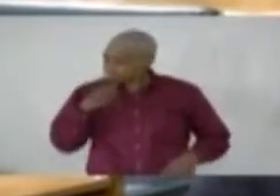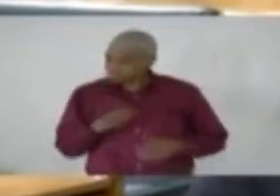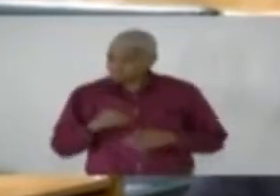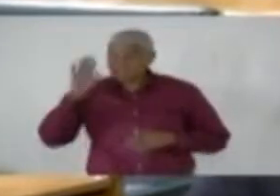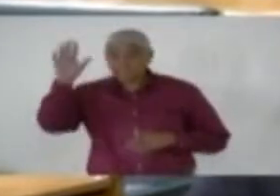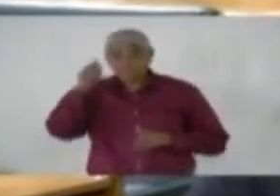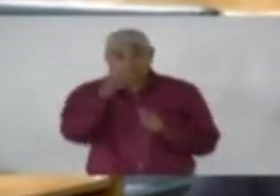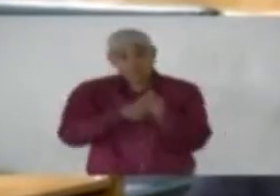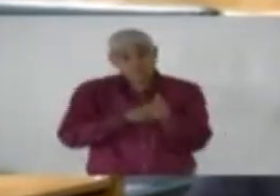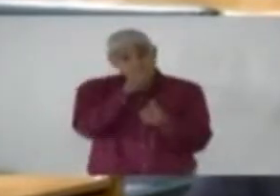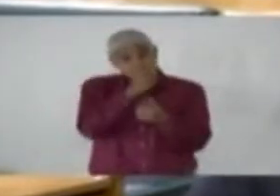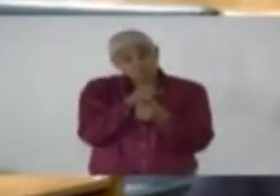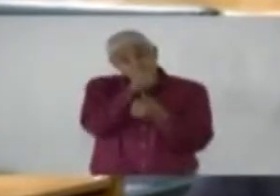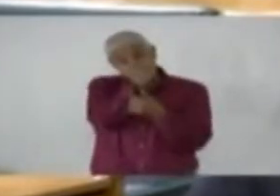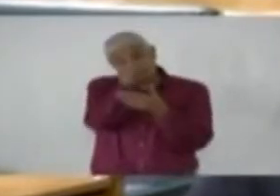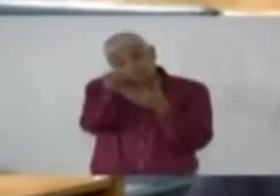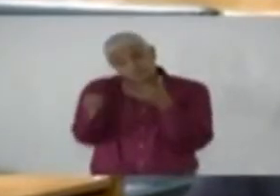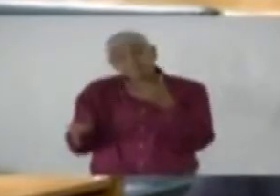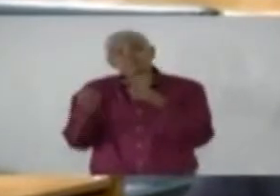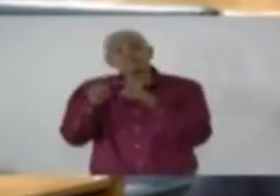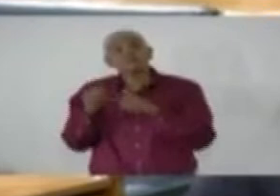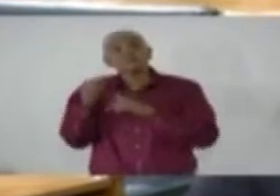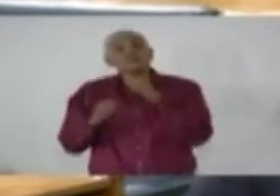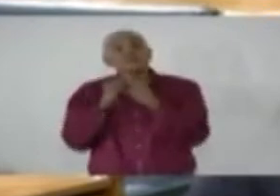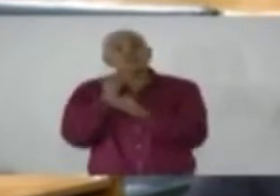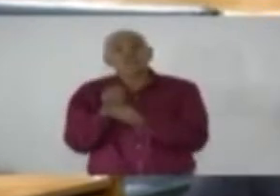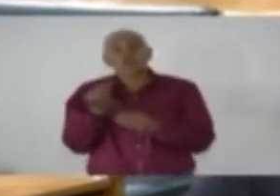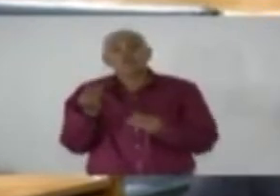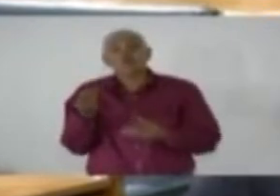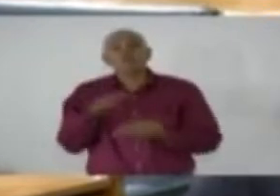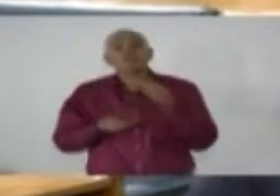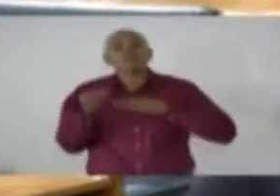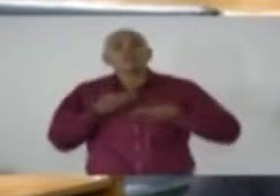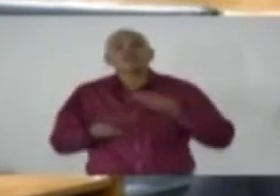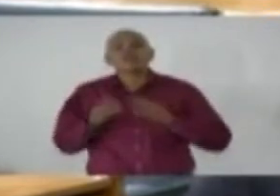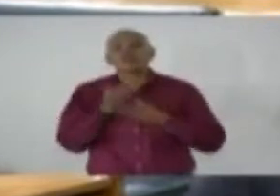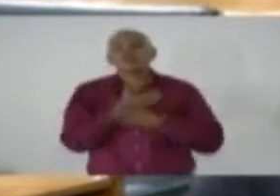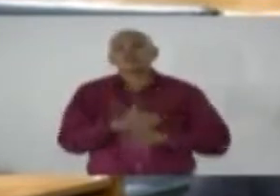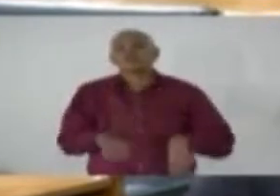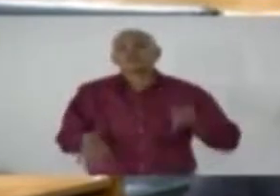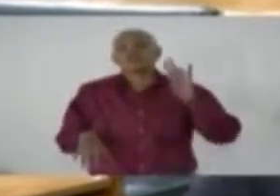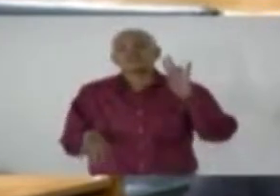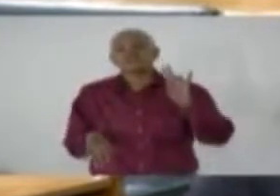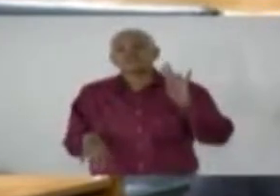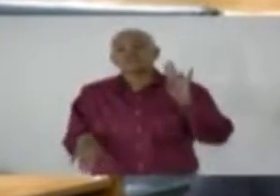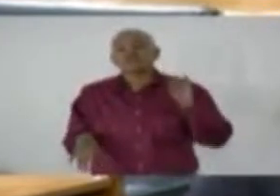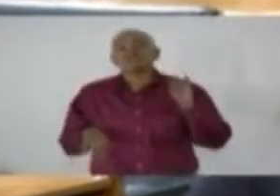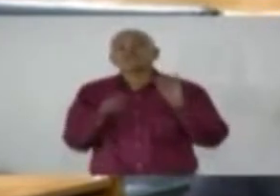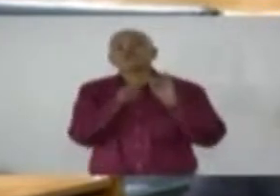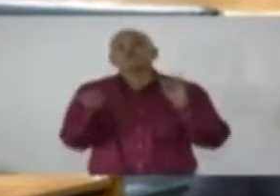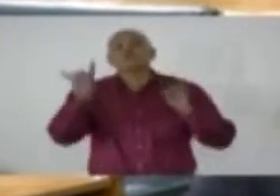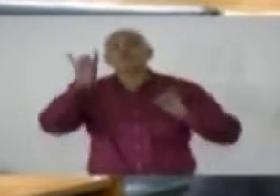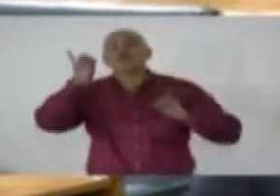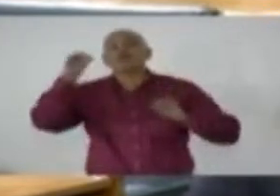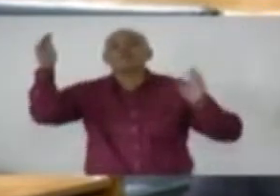their per capita GDP, depending on the year and the currency exchange, is between 70 to 80,000